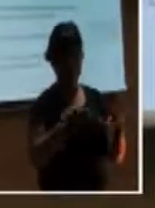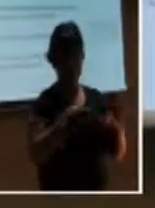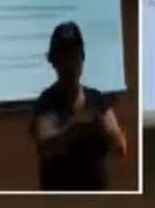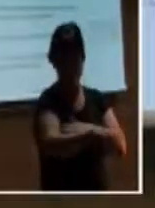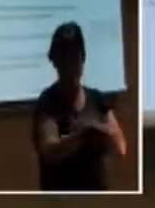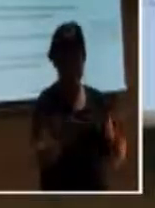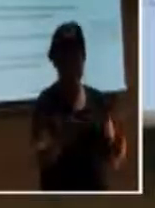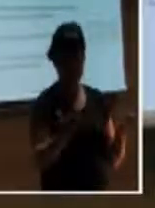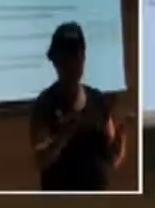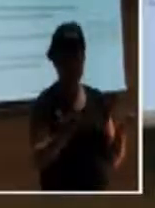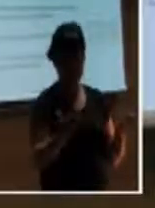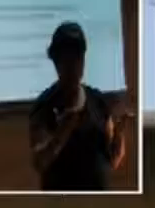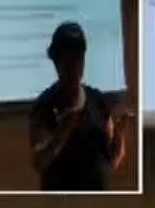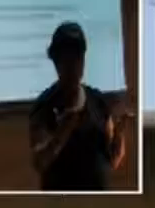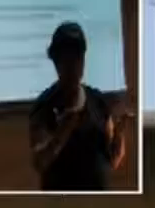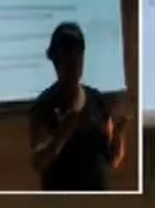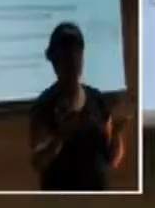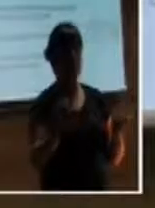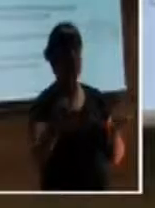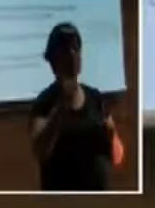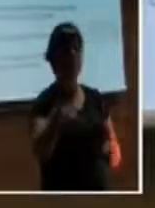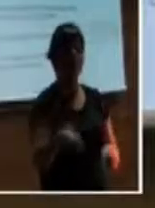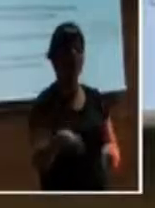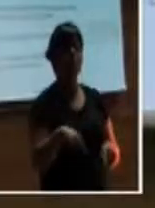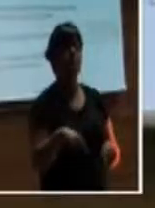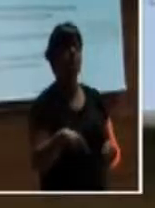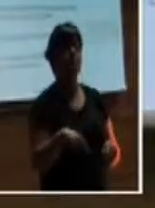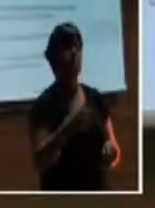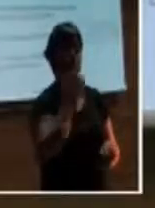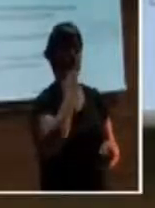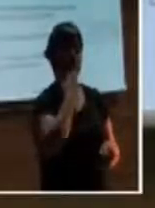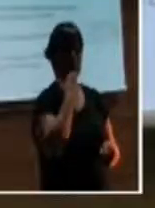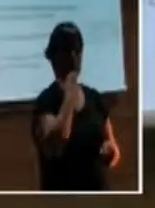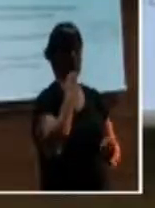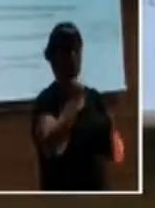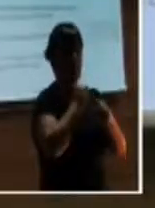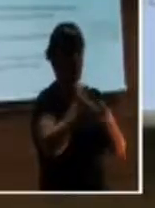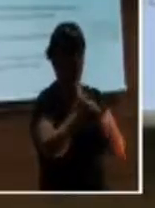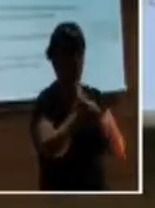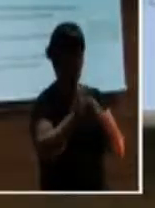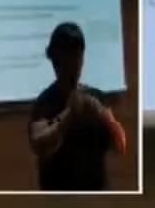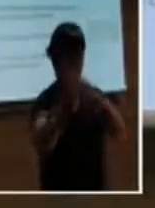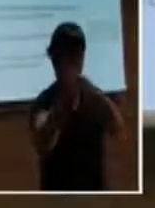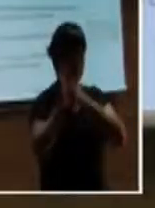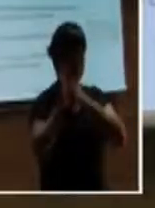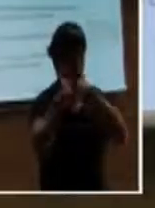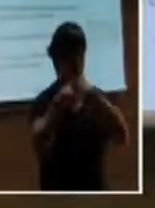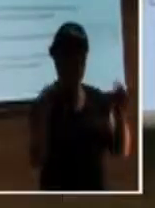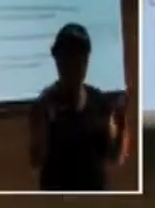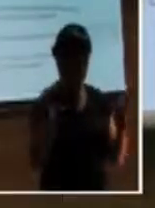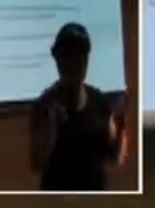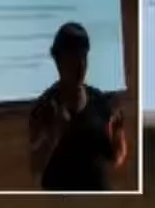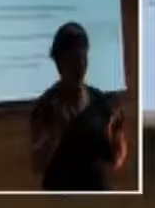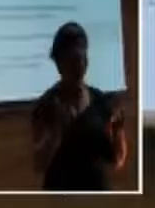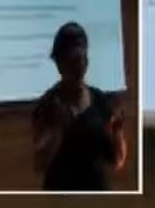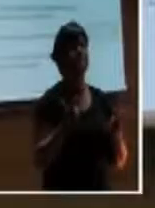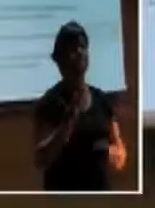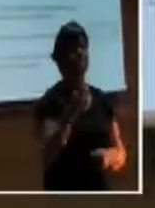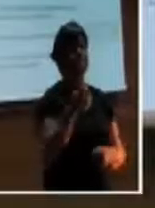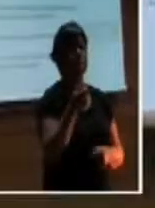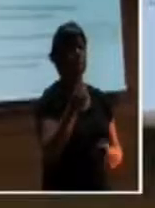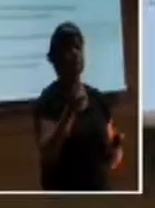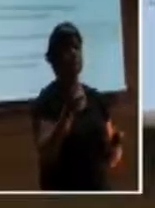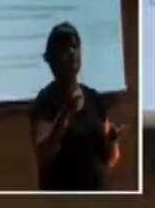offering tailor-made solutions for nursing facilities, for daycare centers, and also for adapting homes to the needs of people